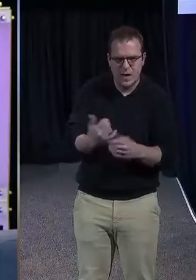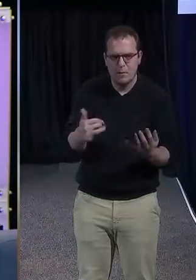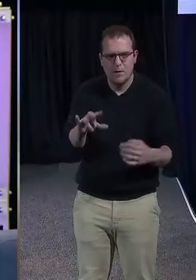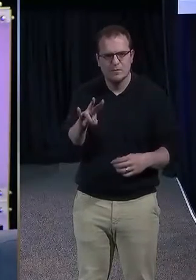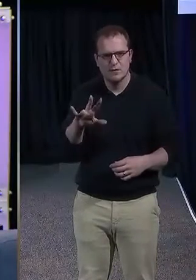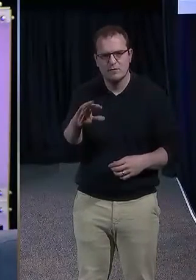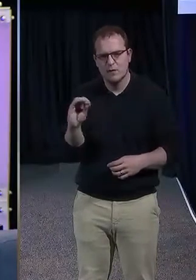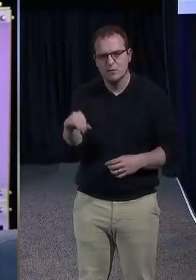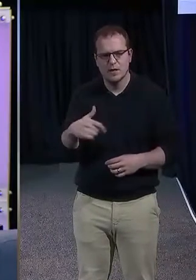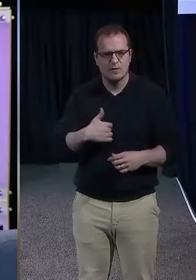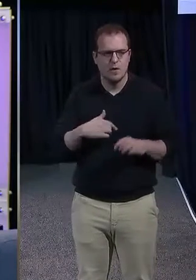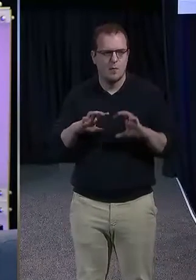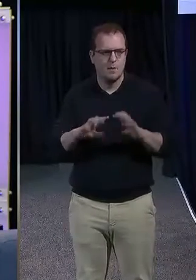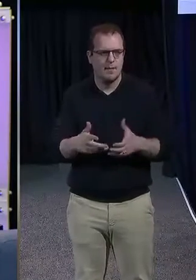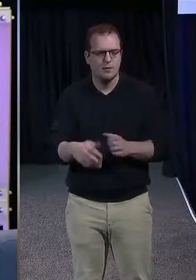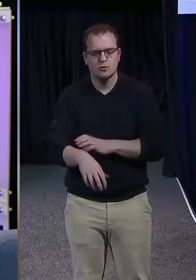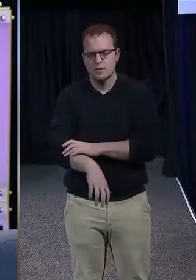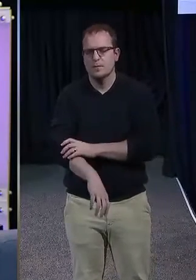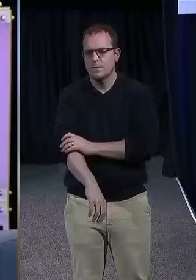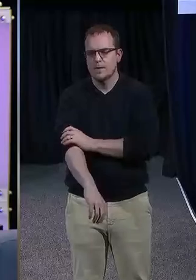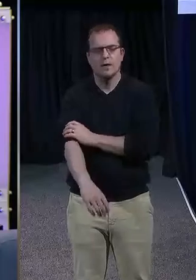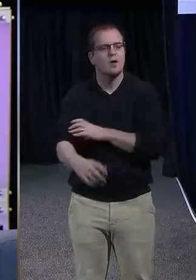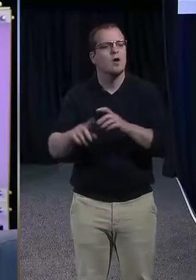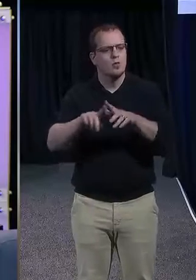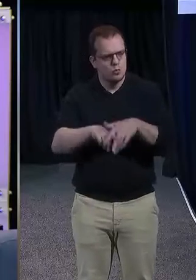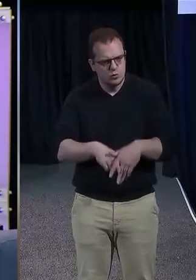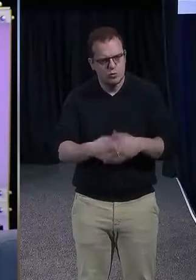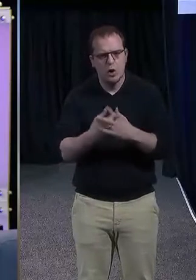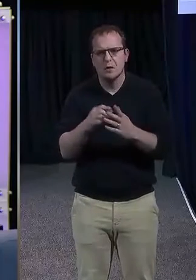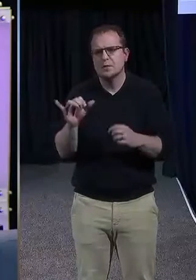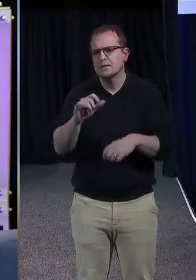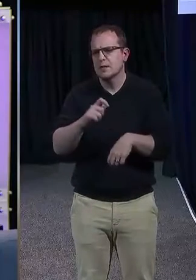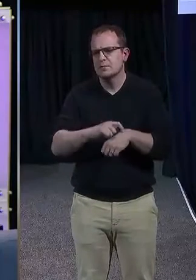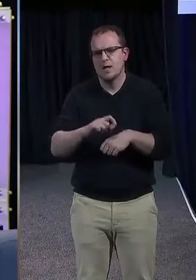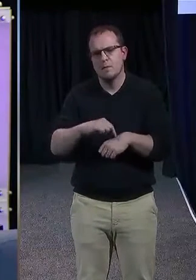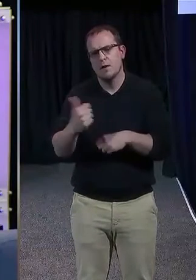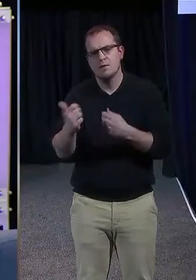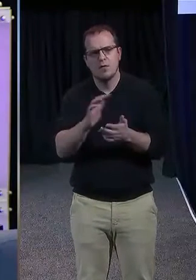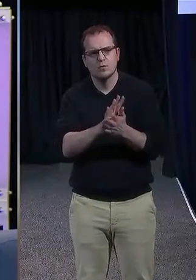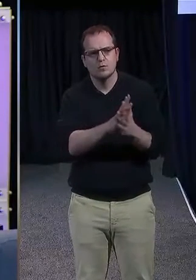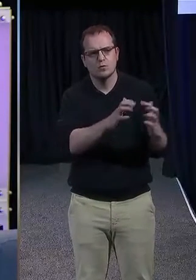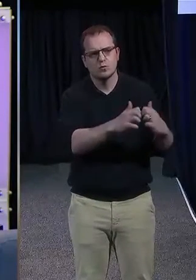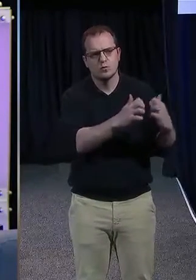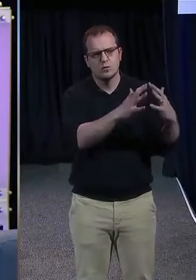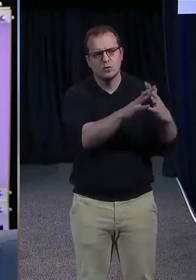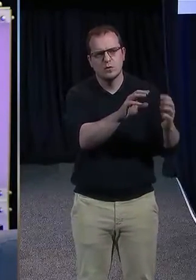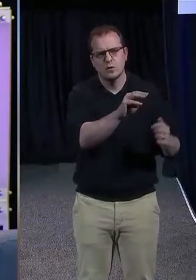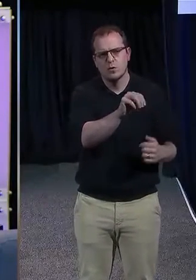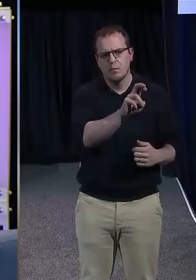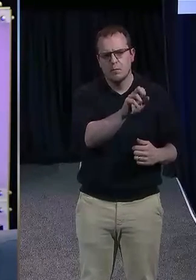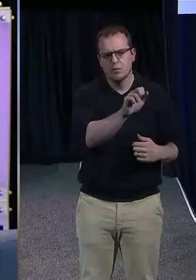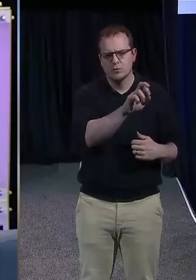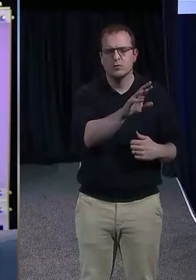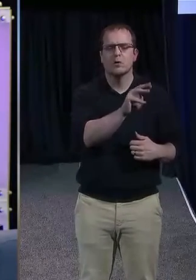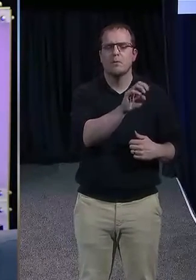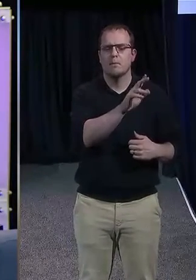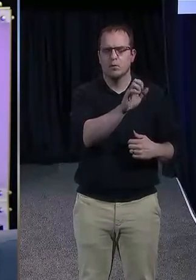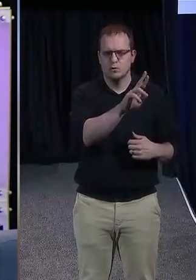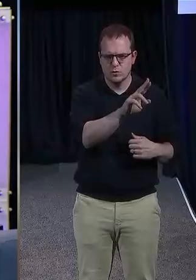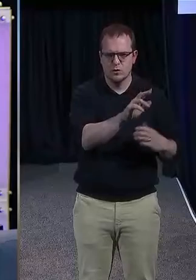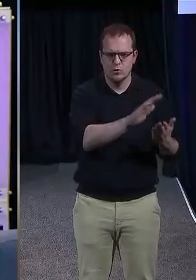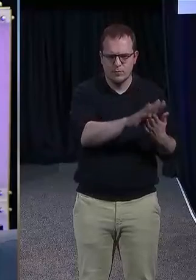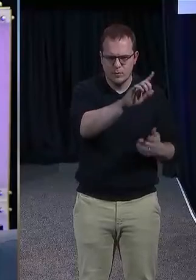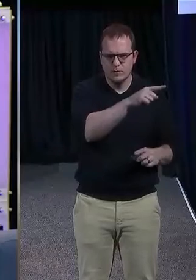75% of the population. And it was started around the same time another school was started, Mercer University. Mercer